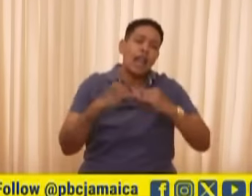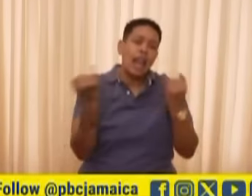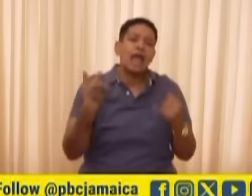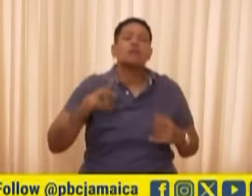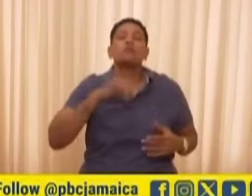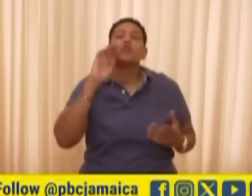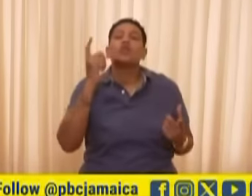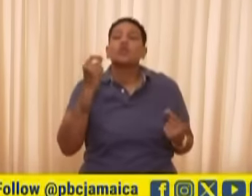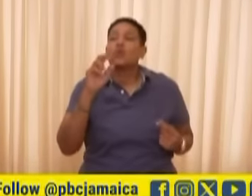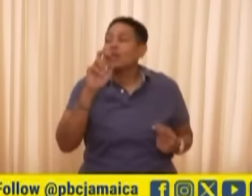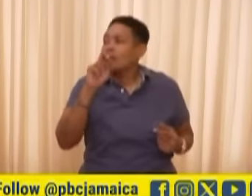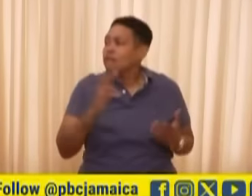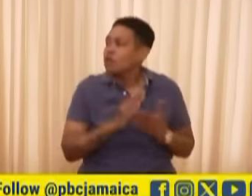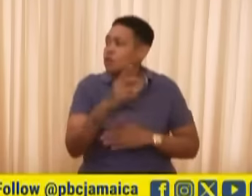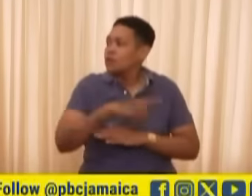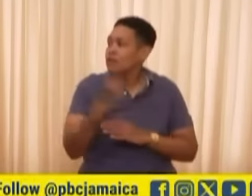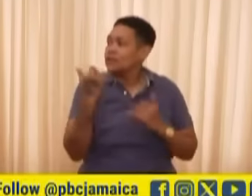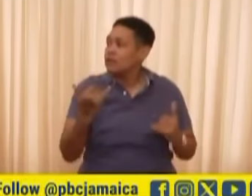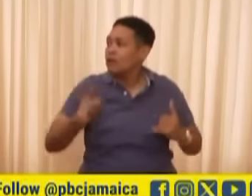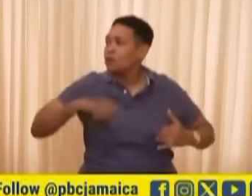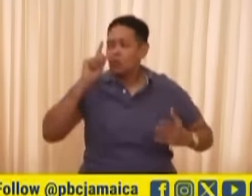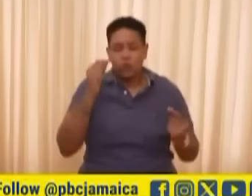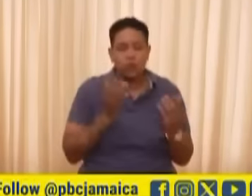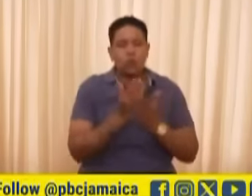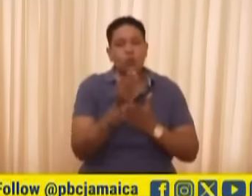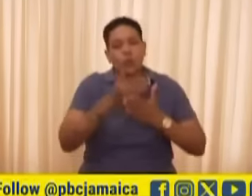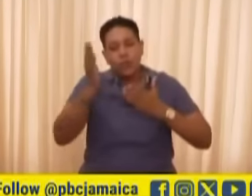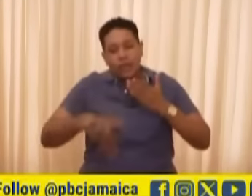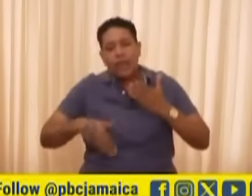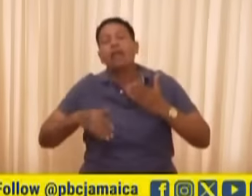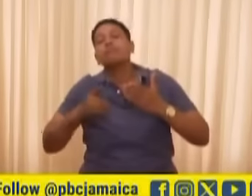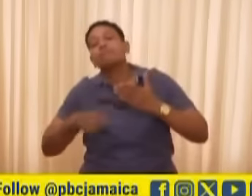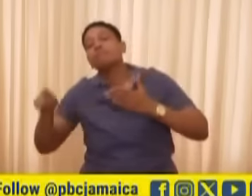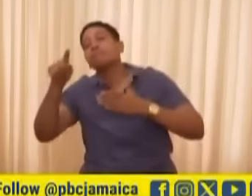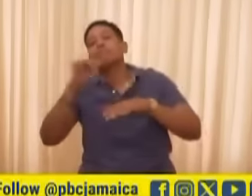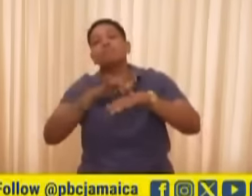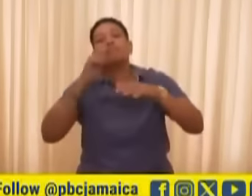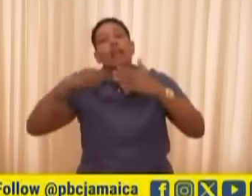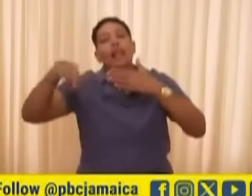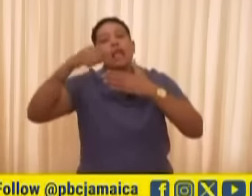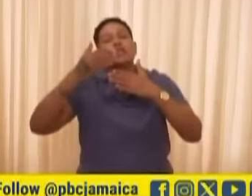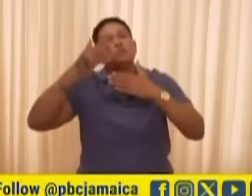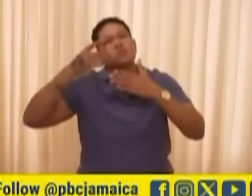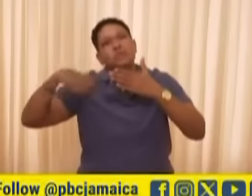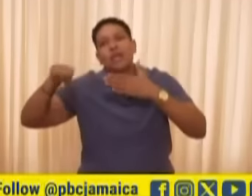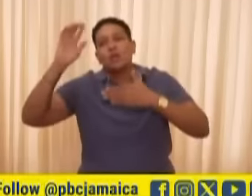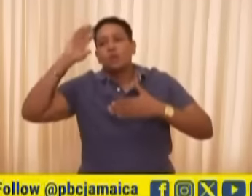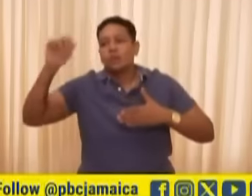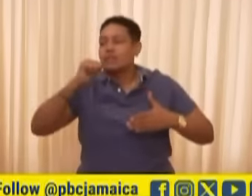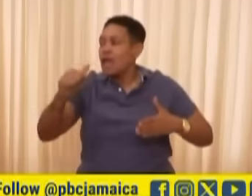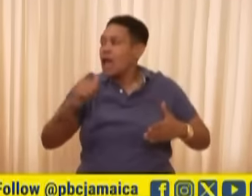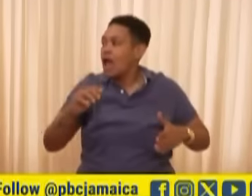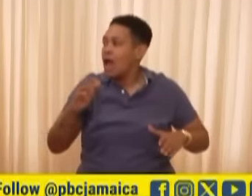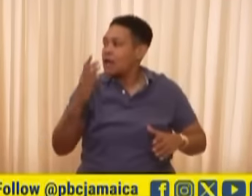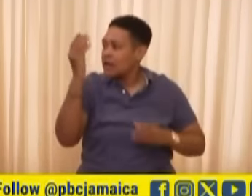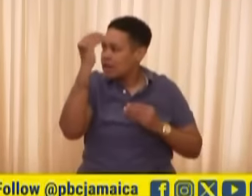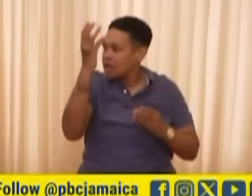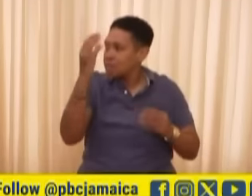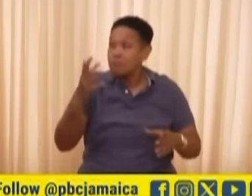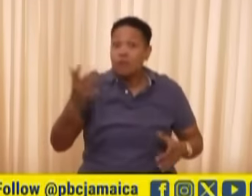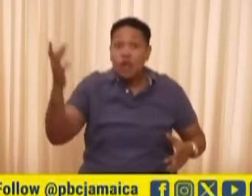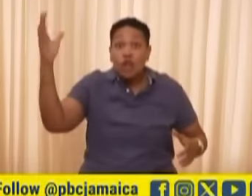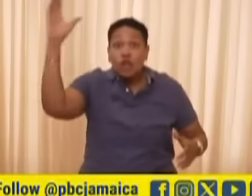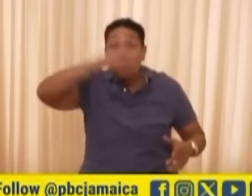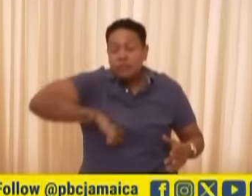will be doing that throughout the day today. We'll be doing that through the weekend and into early next week. There will not be an information vacuum